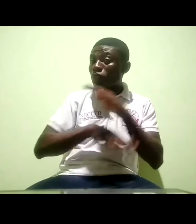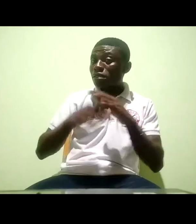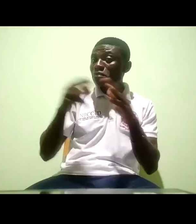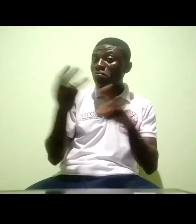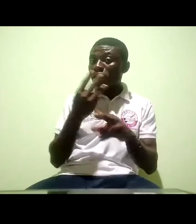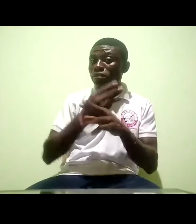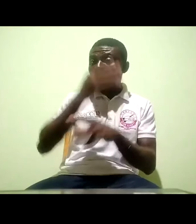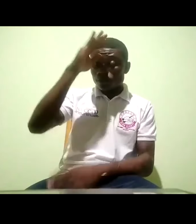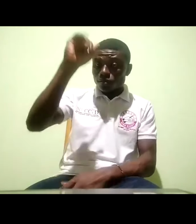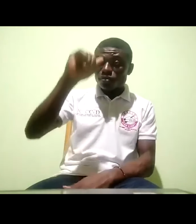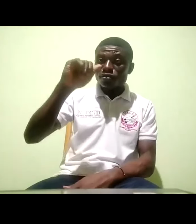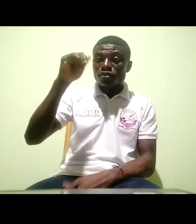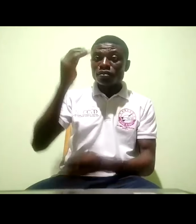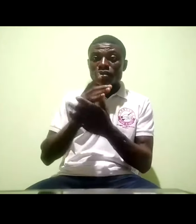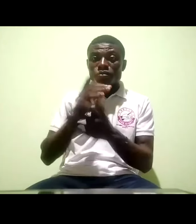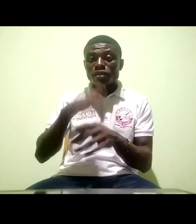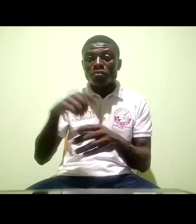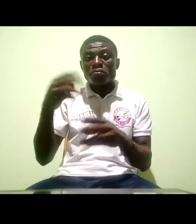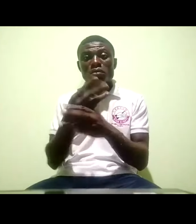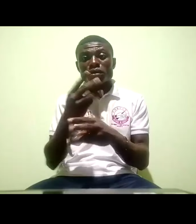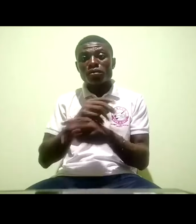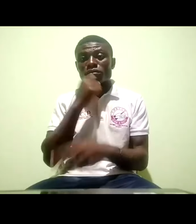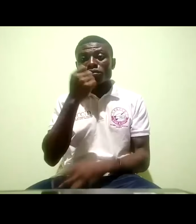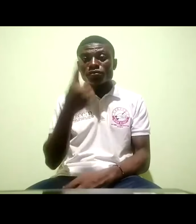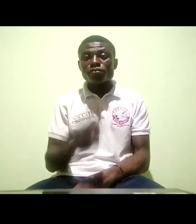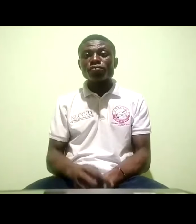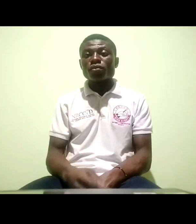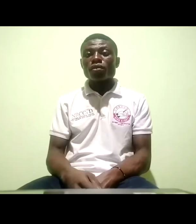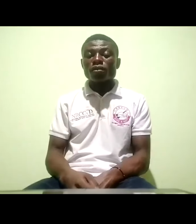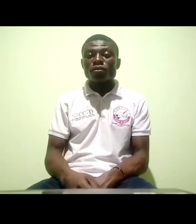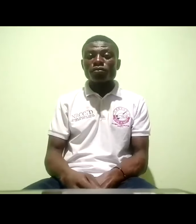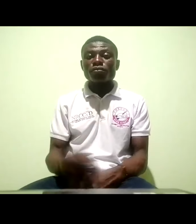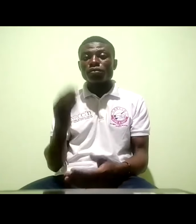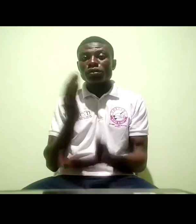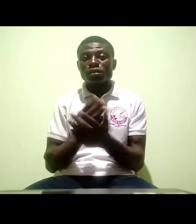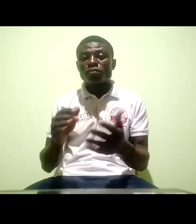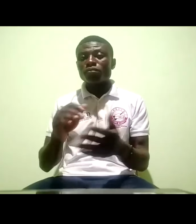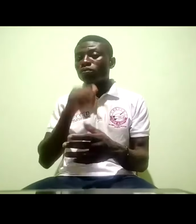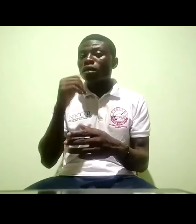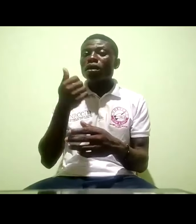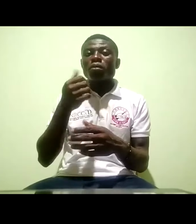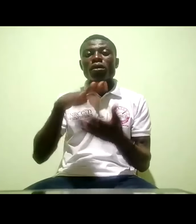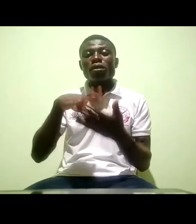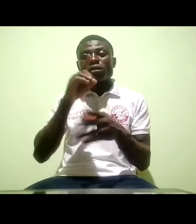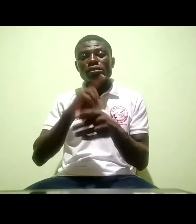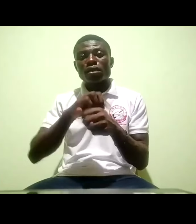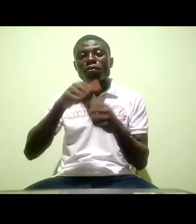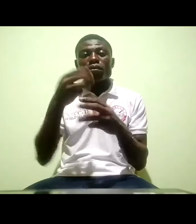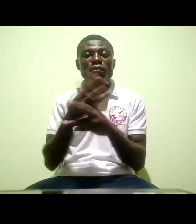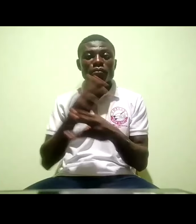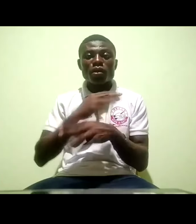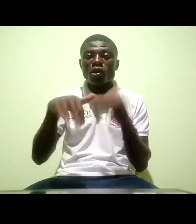definitely get into some sort of math difficulties, be it dyscalculia or not. It can be